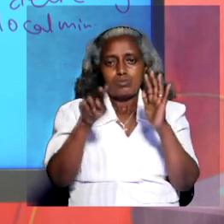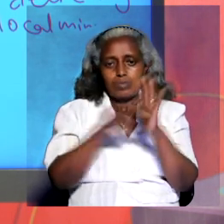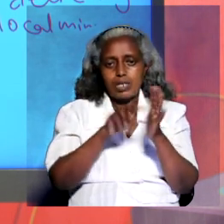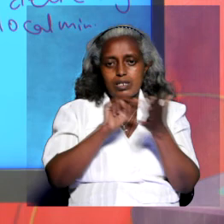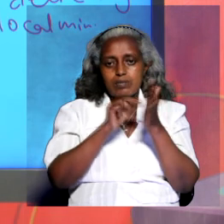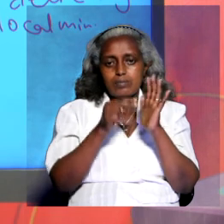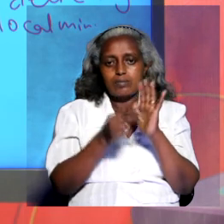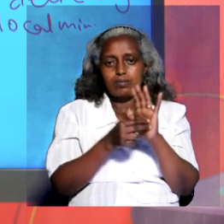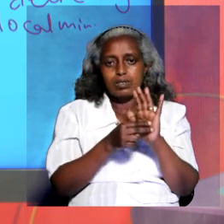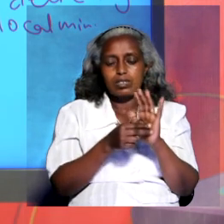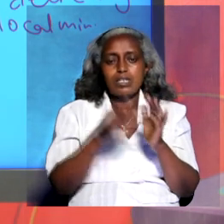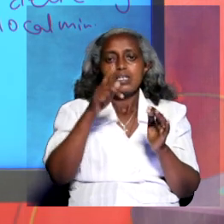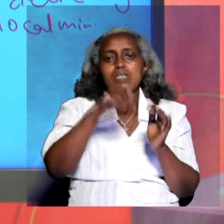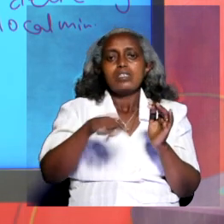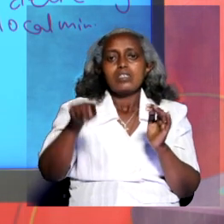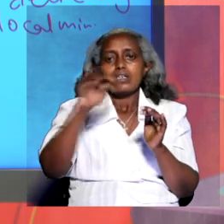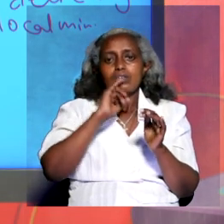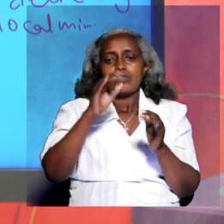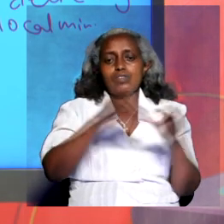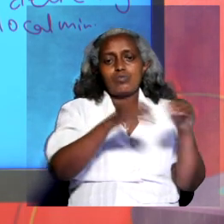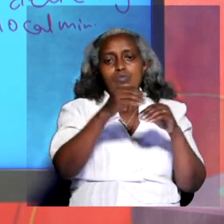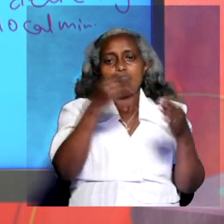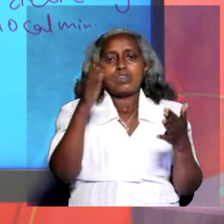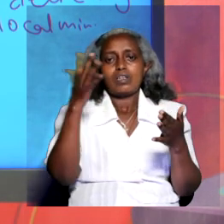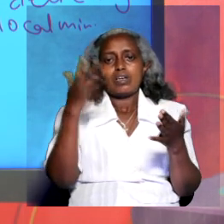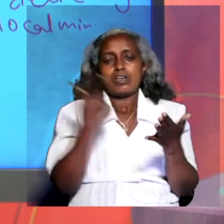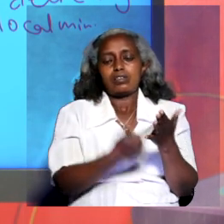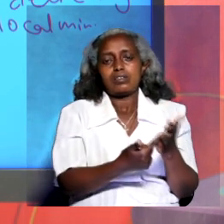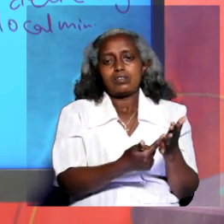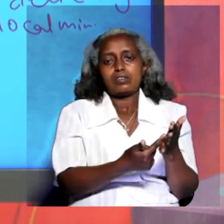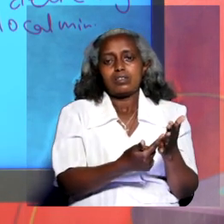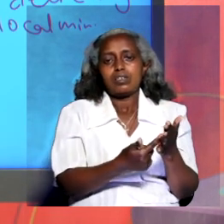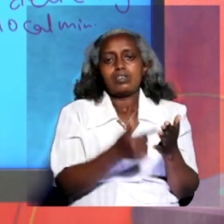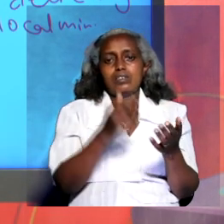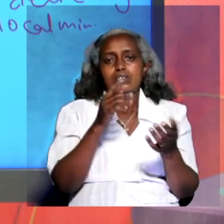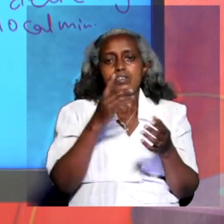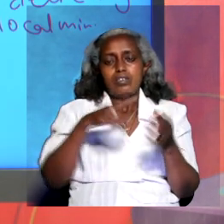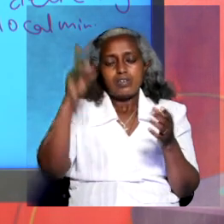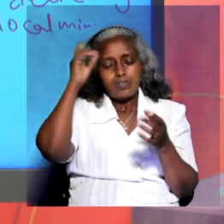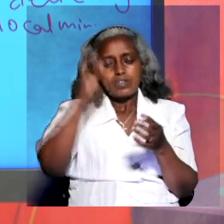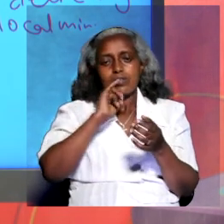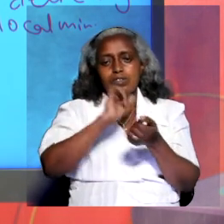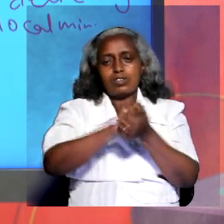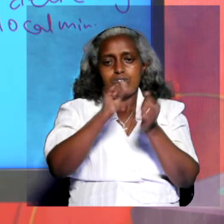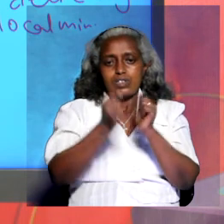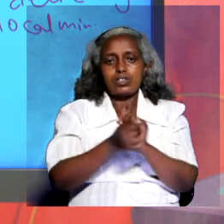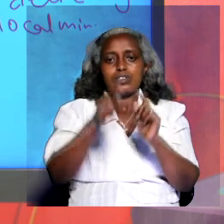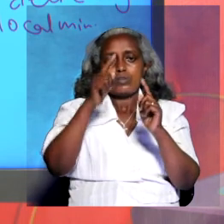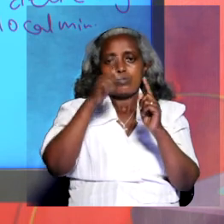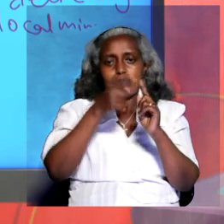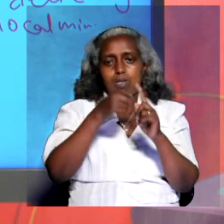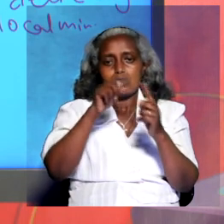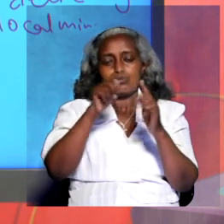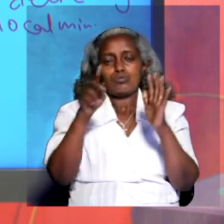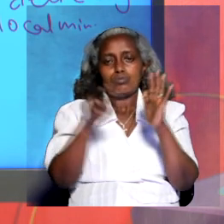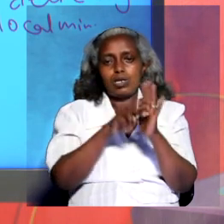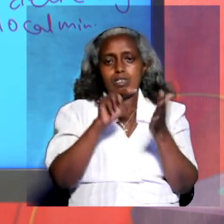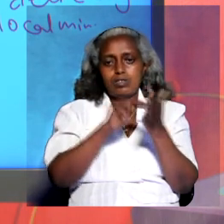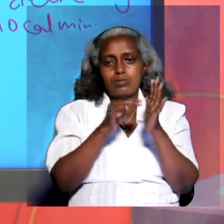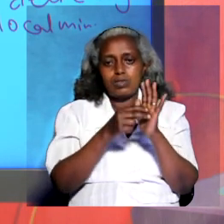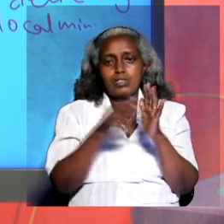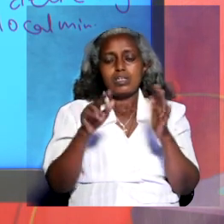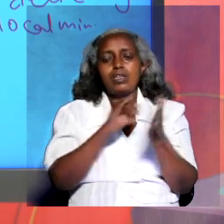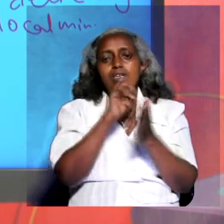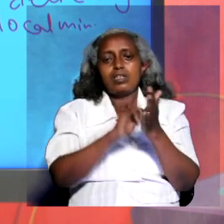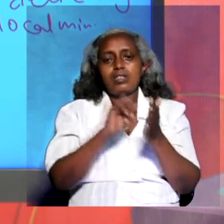means just the curve is moving like this. The derivative is changing from plus to minus means it has